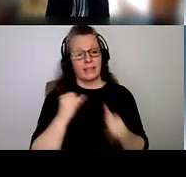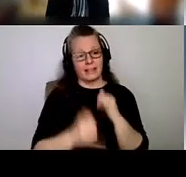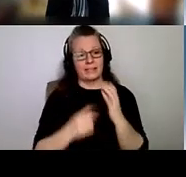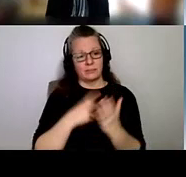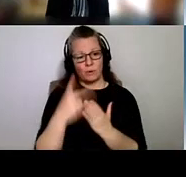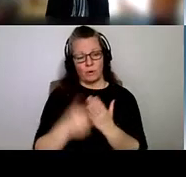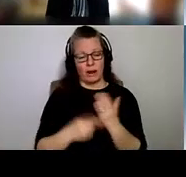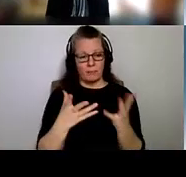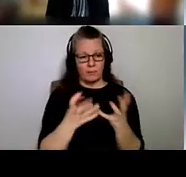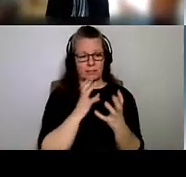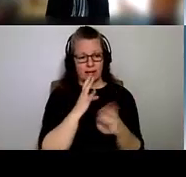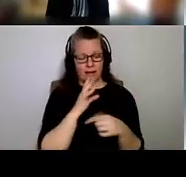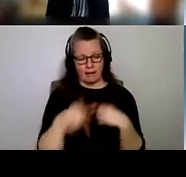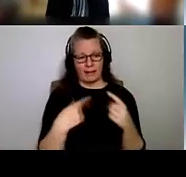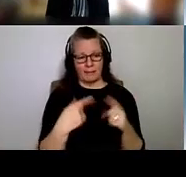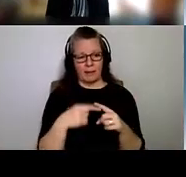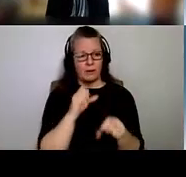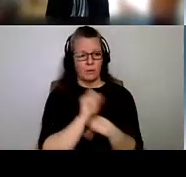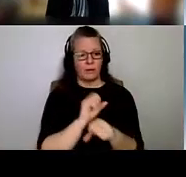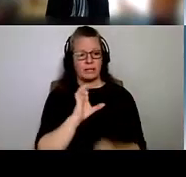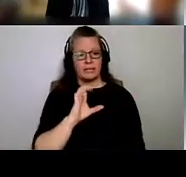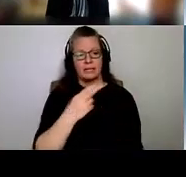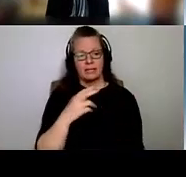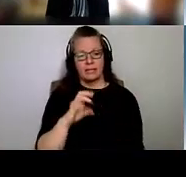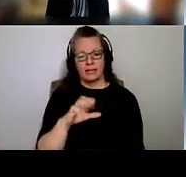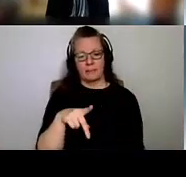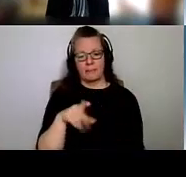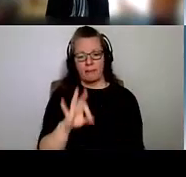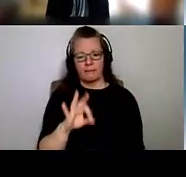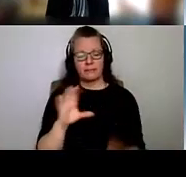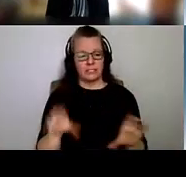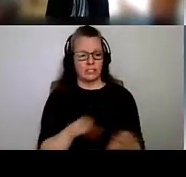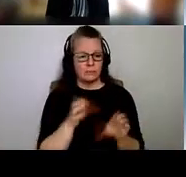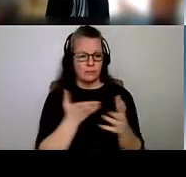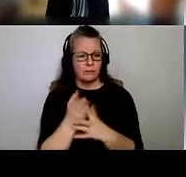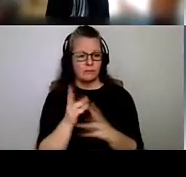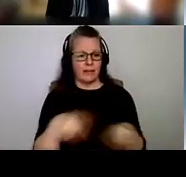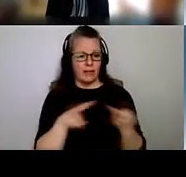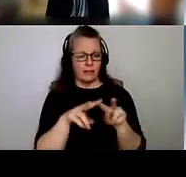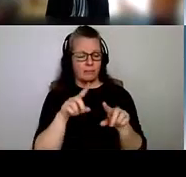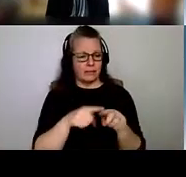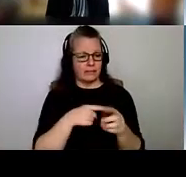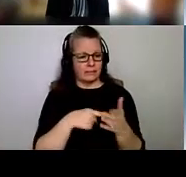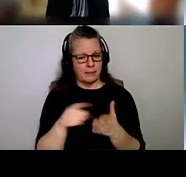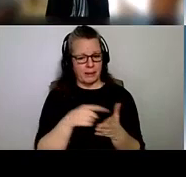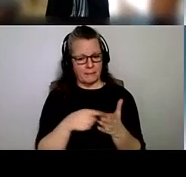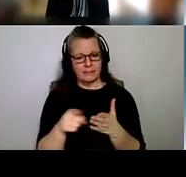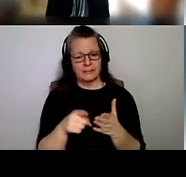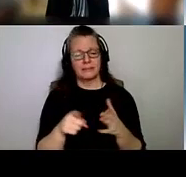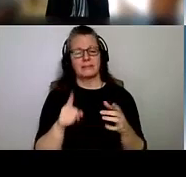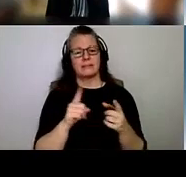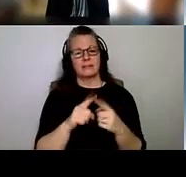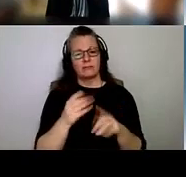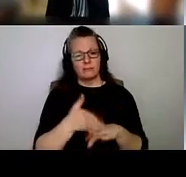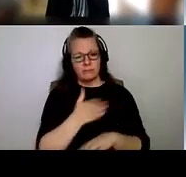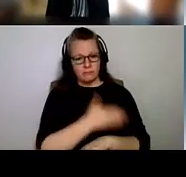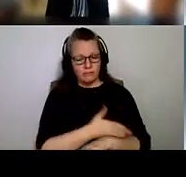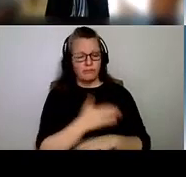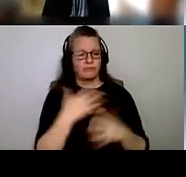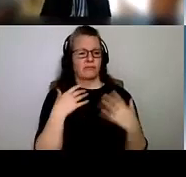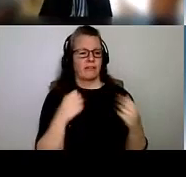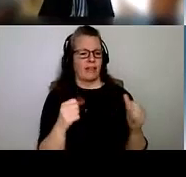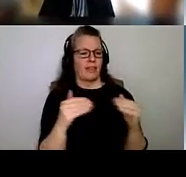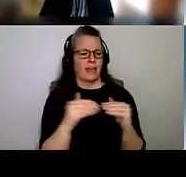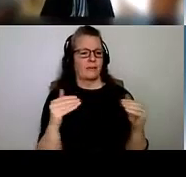about is the work HCPF is doing through value-based payments to improve health equity